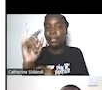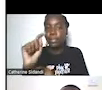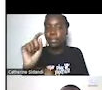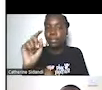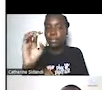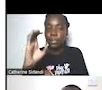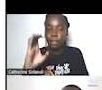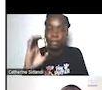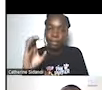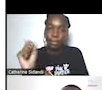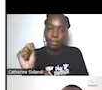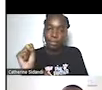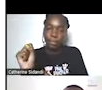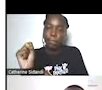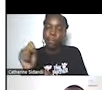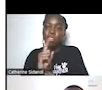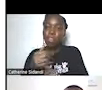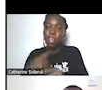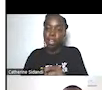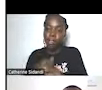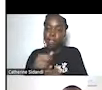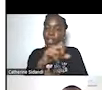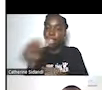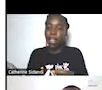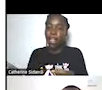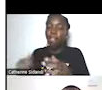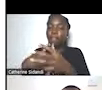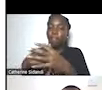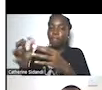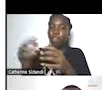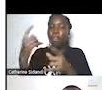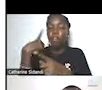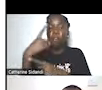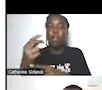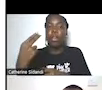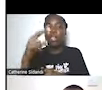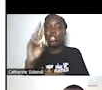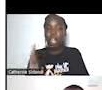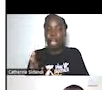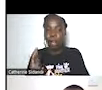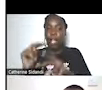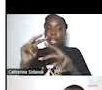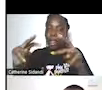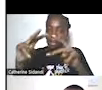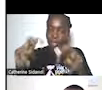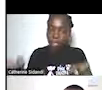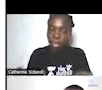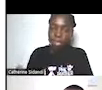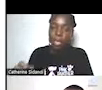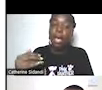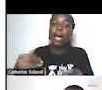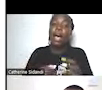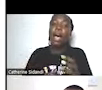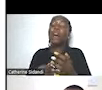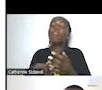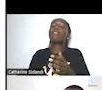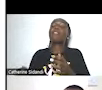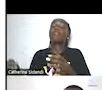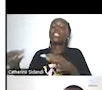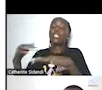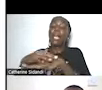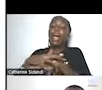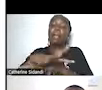functions. Yeah, like we will go, like we have HR analytics, we have got procurement and supplies analytics on its